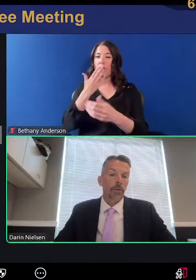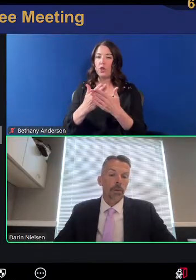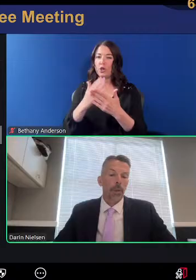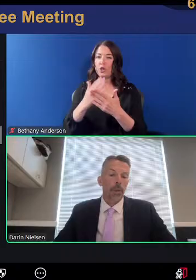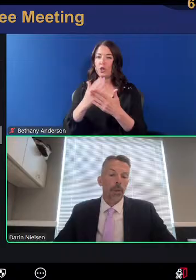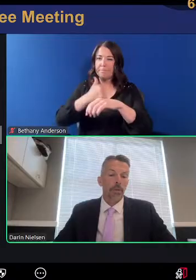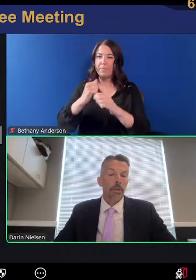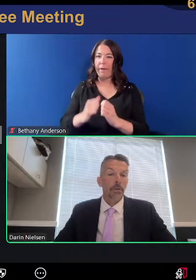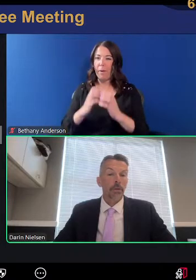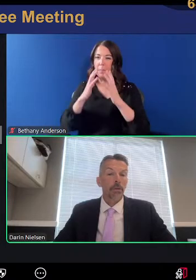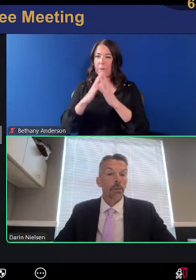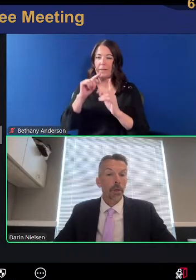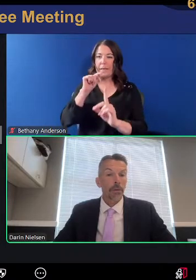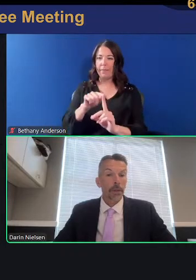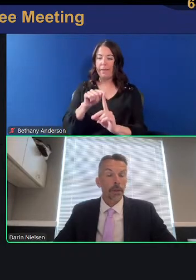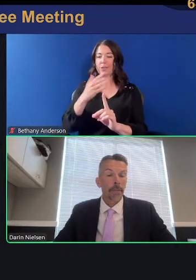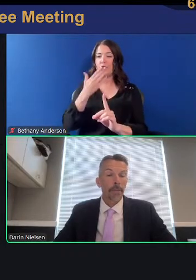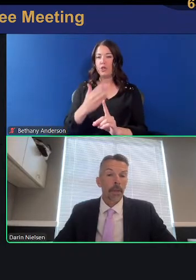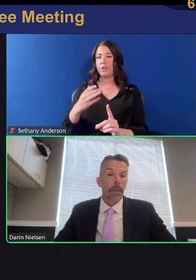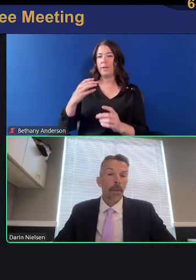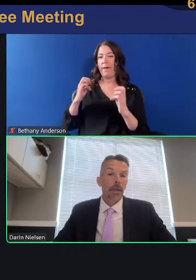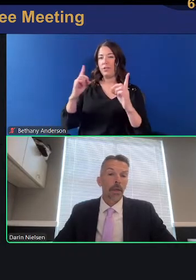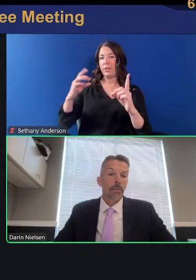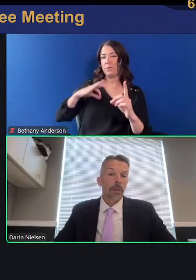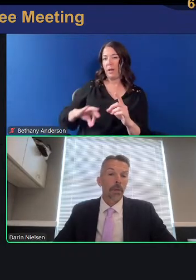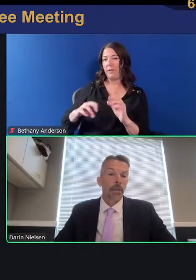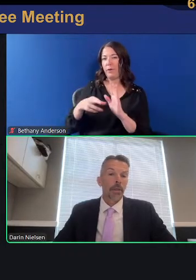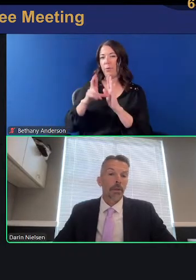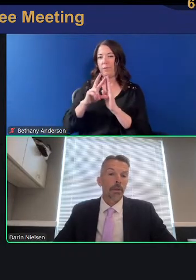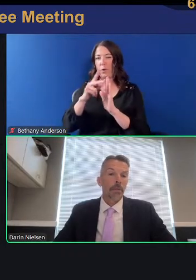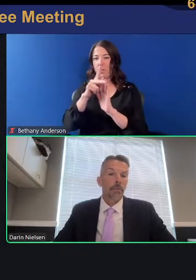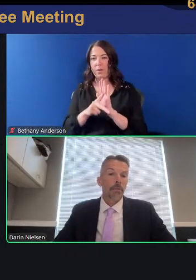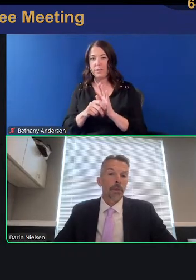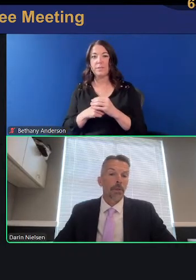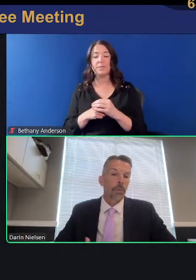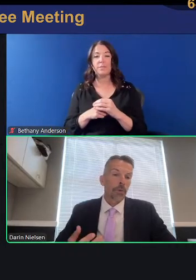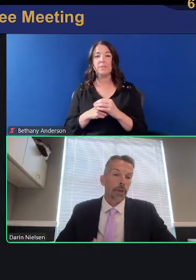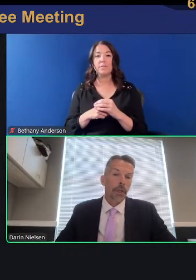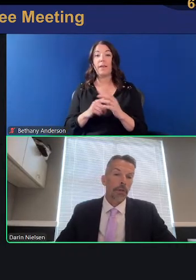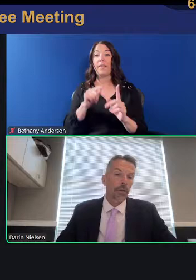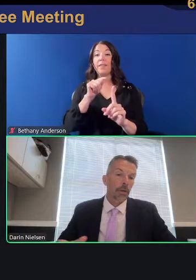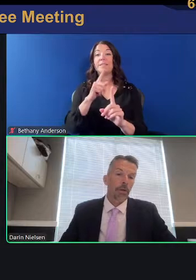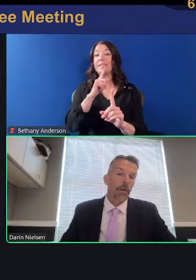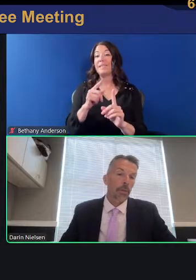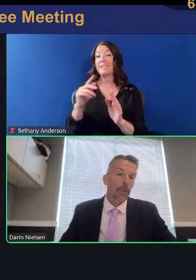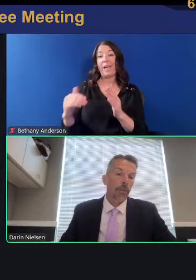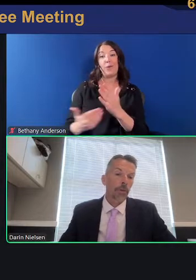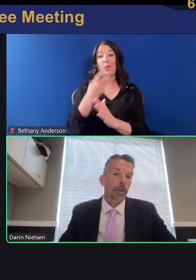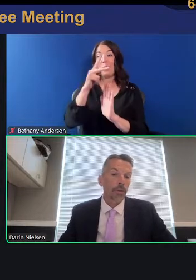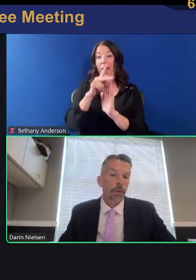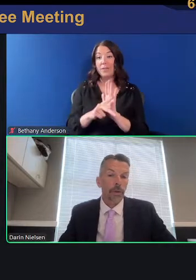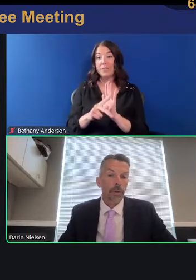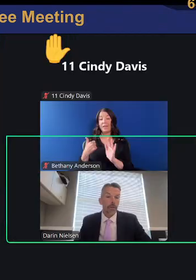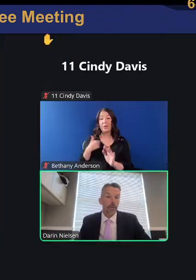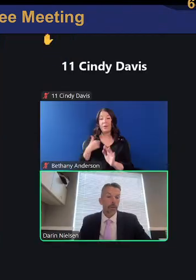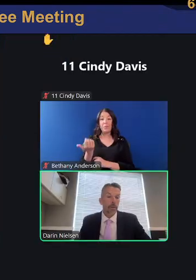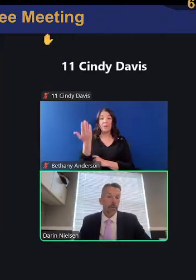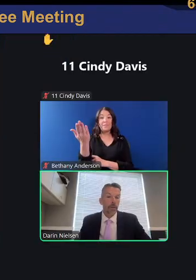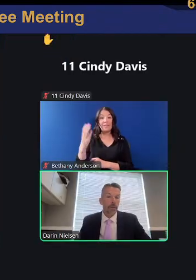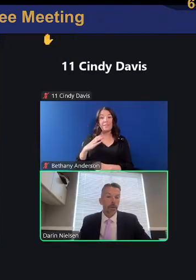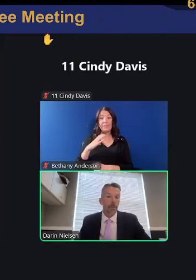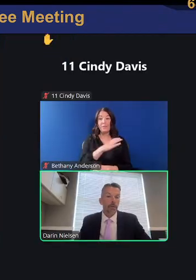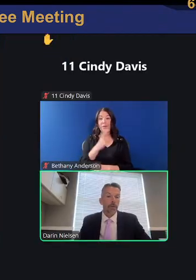benefit review processes. So this is a new policy, and we present that to the committee for your